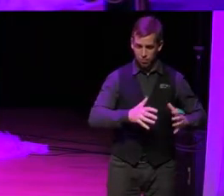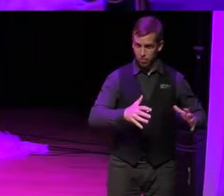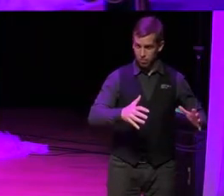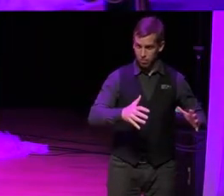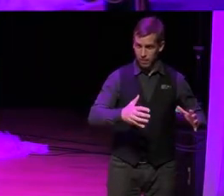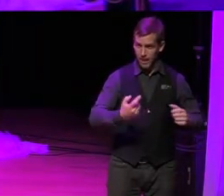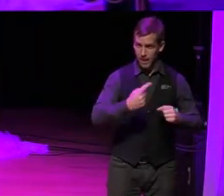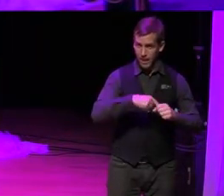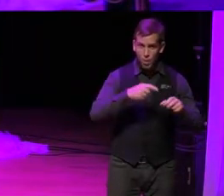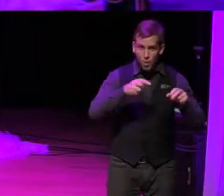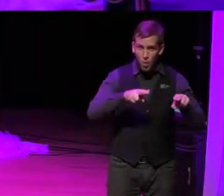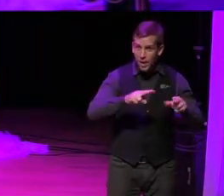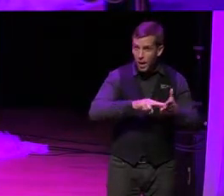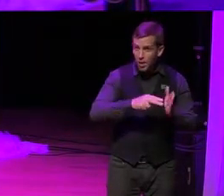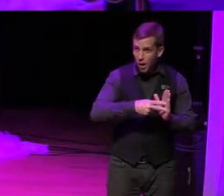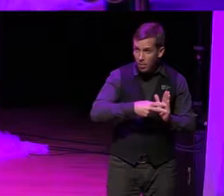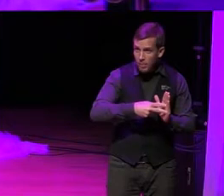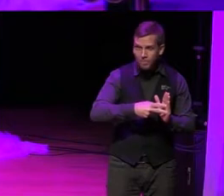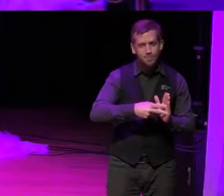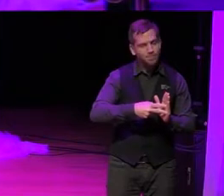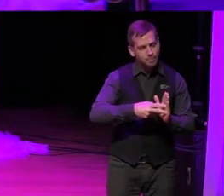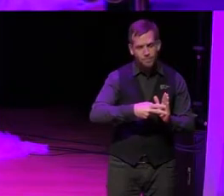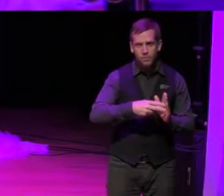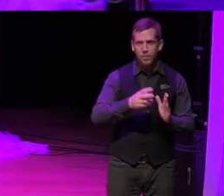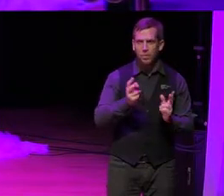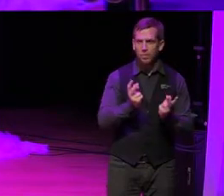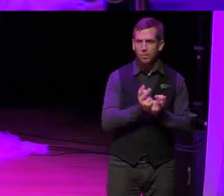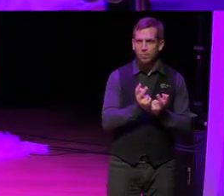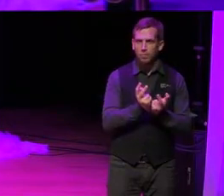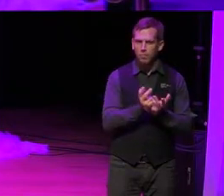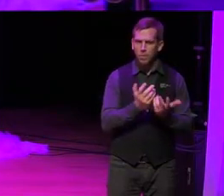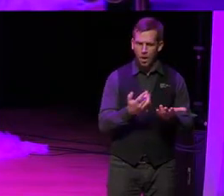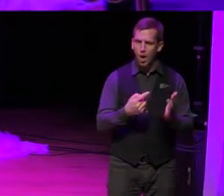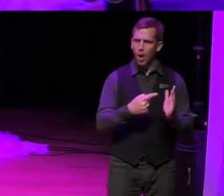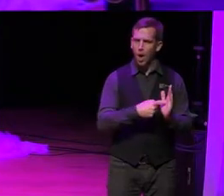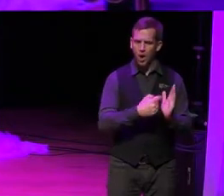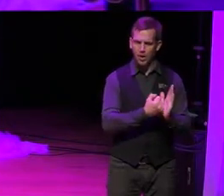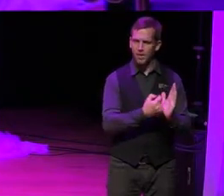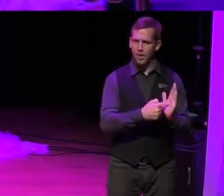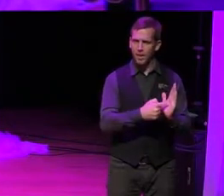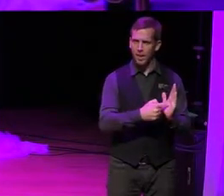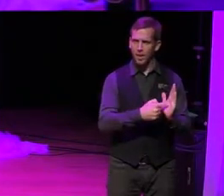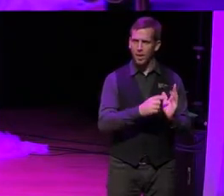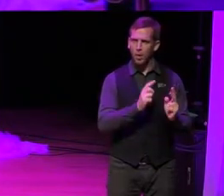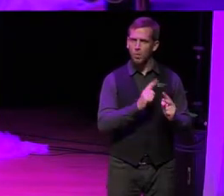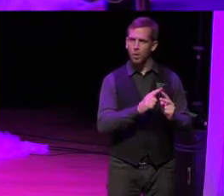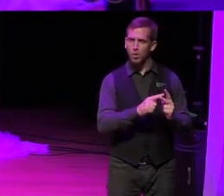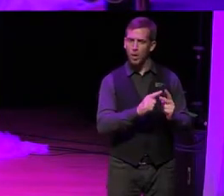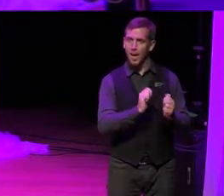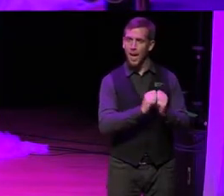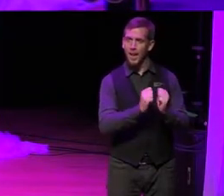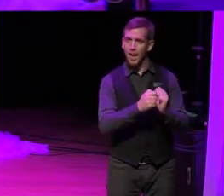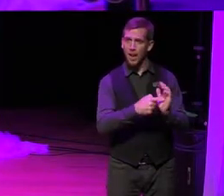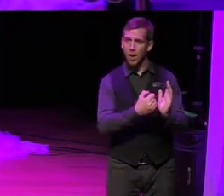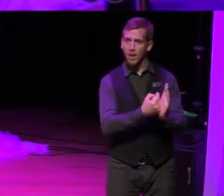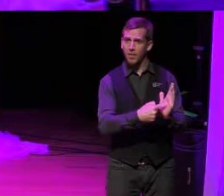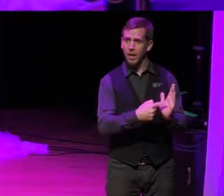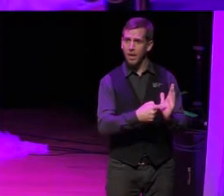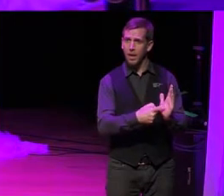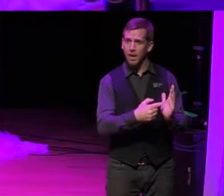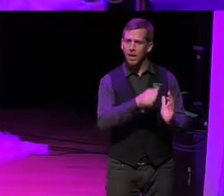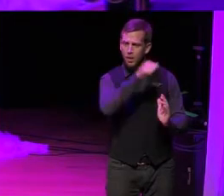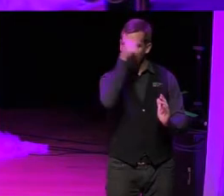system, both the implementation of existing legal frameworks and the efforts to reform them are